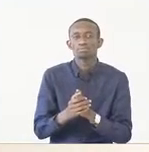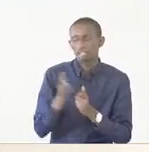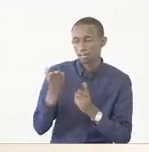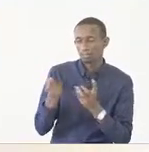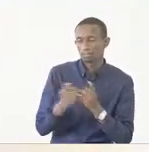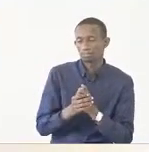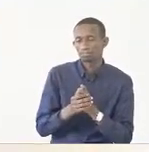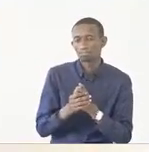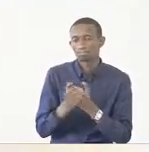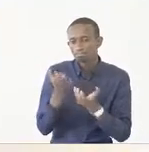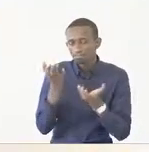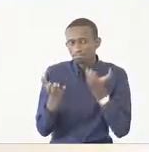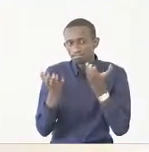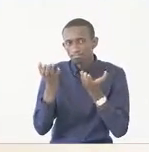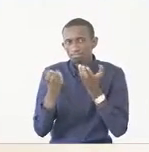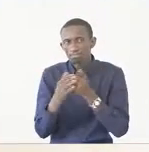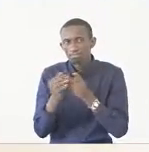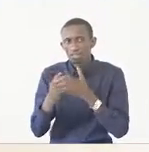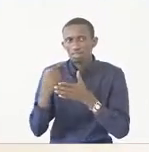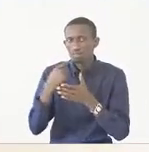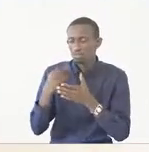mass, if we say before,